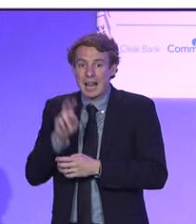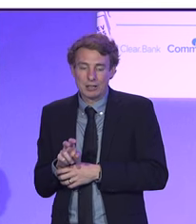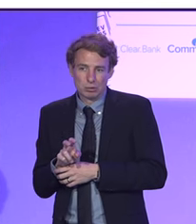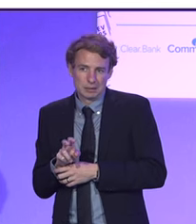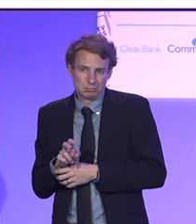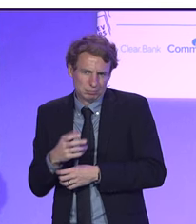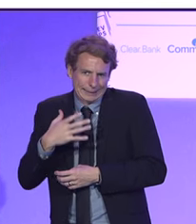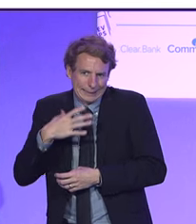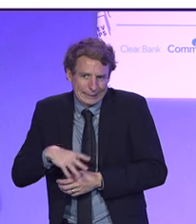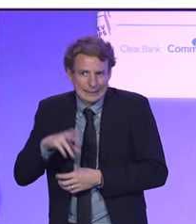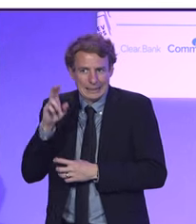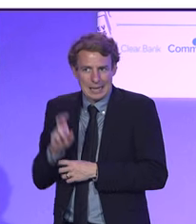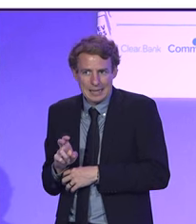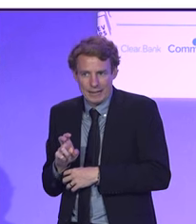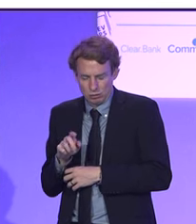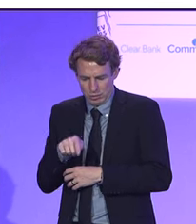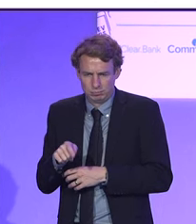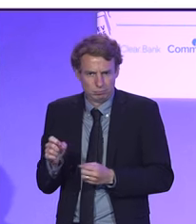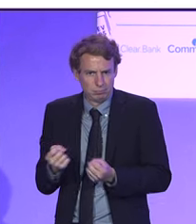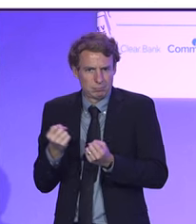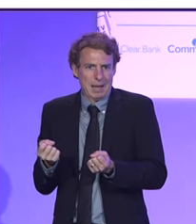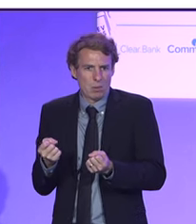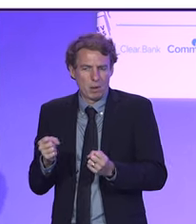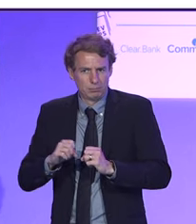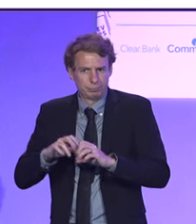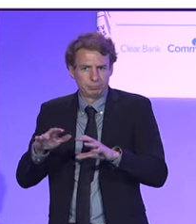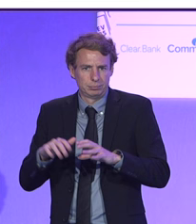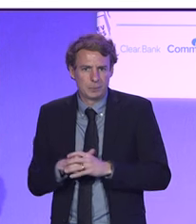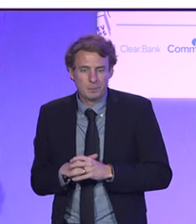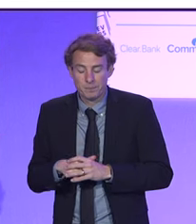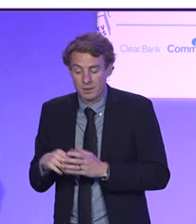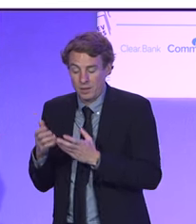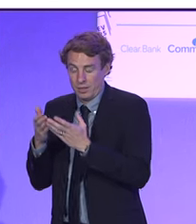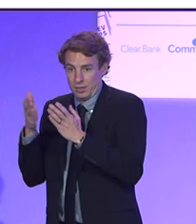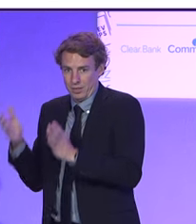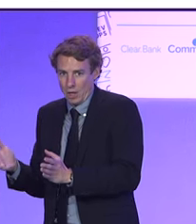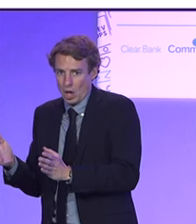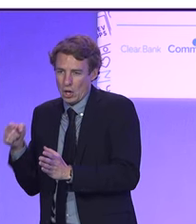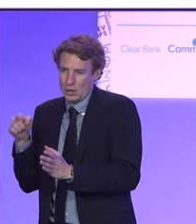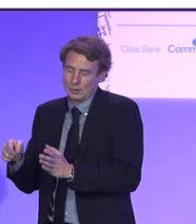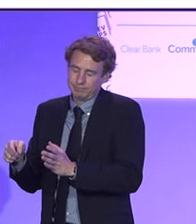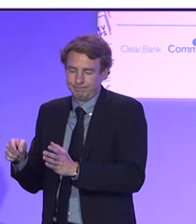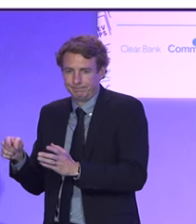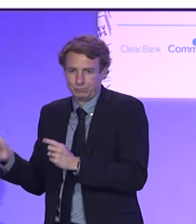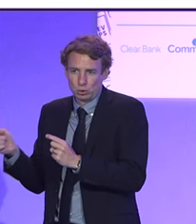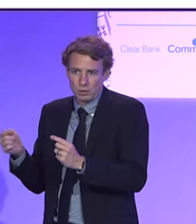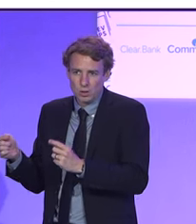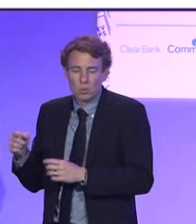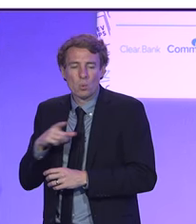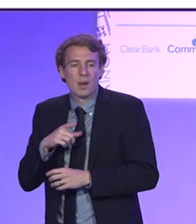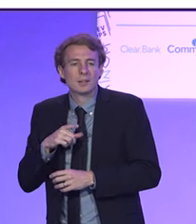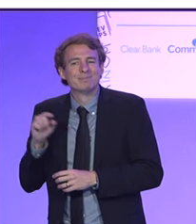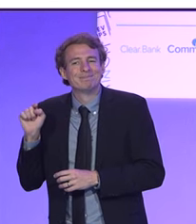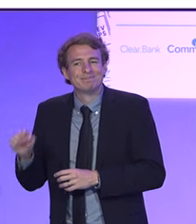need that energy in order to power the data center. The third one, which is the most controversial, is the emissions that are emitted